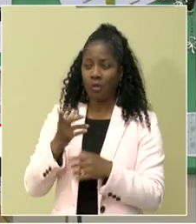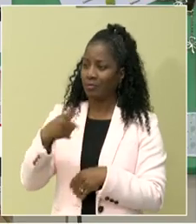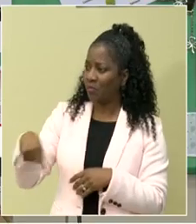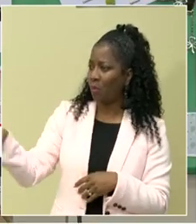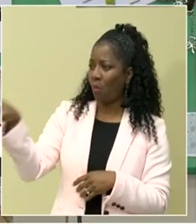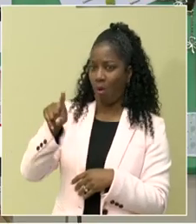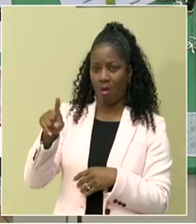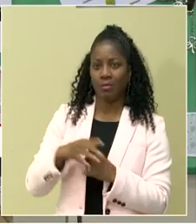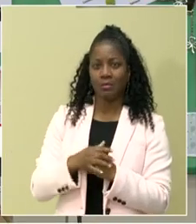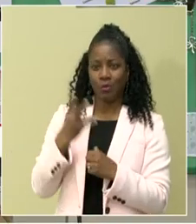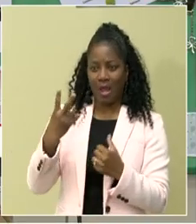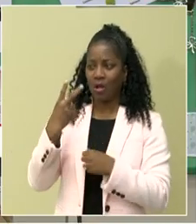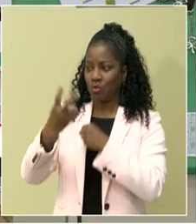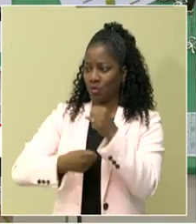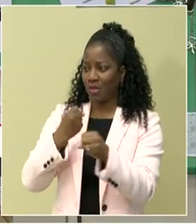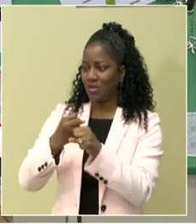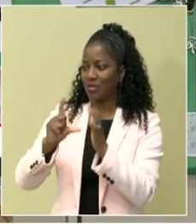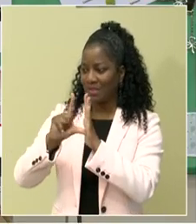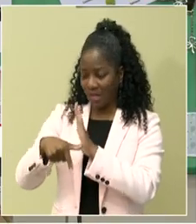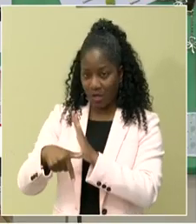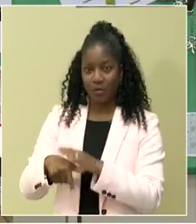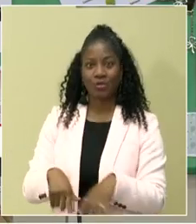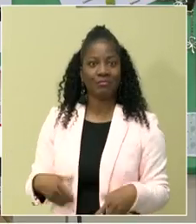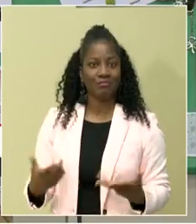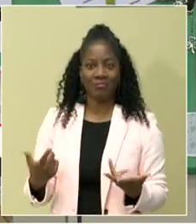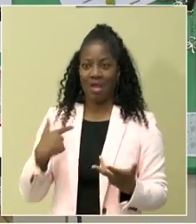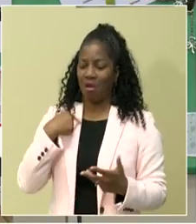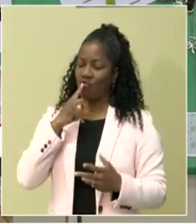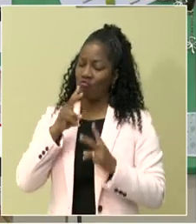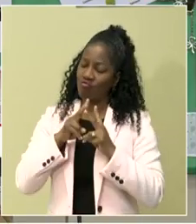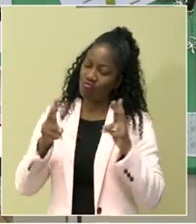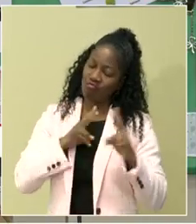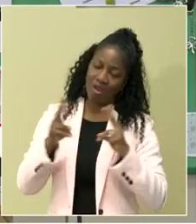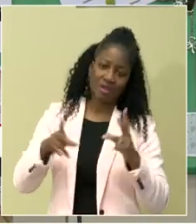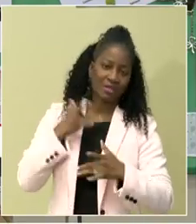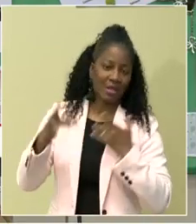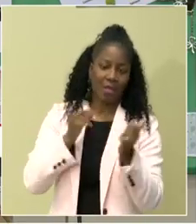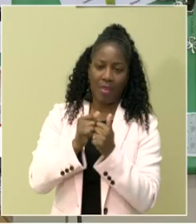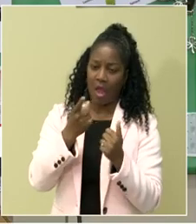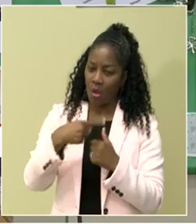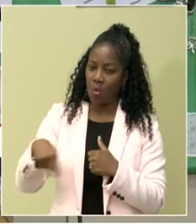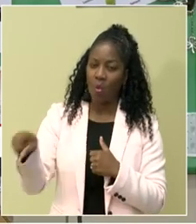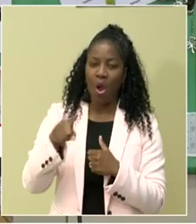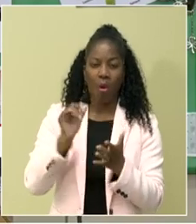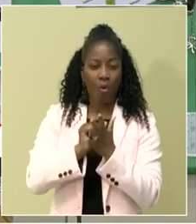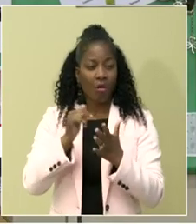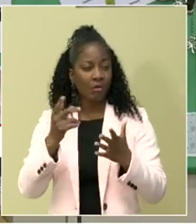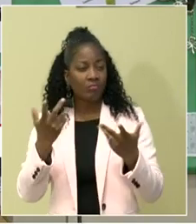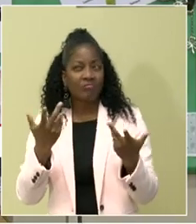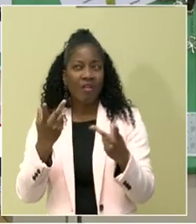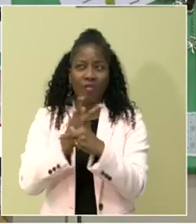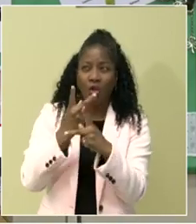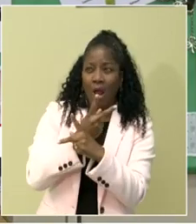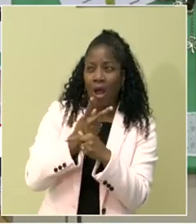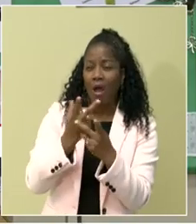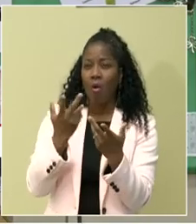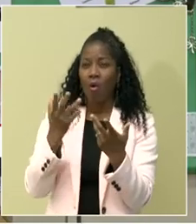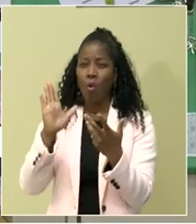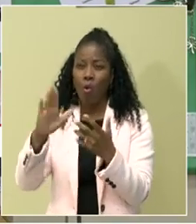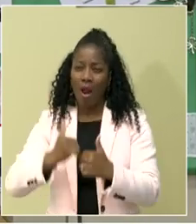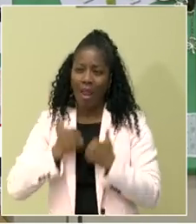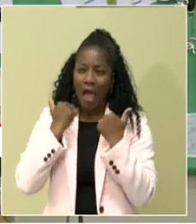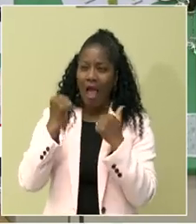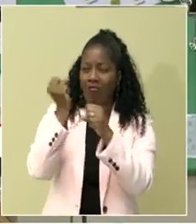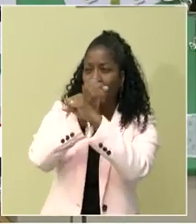are 2 years later, and I am so excited that you all are going to be figuring out what does life look like